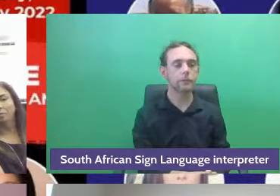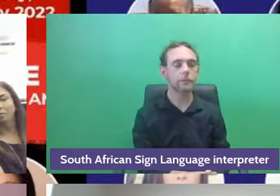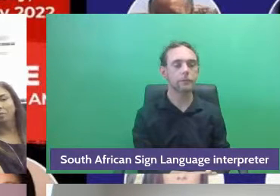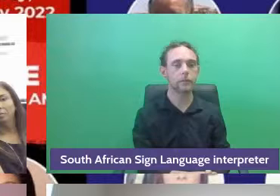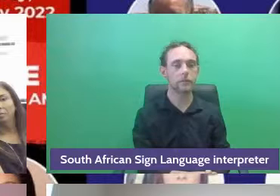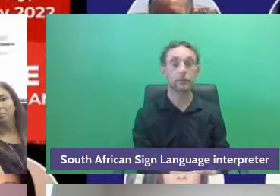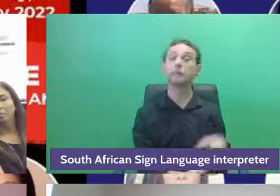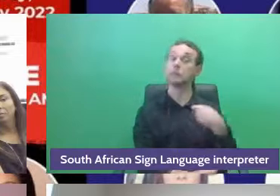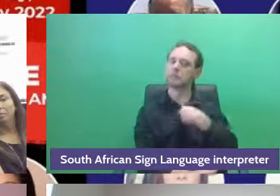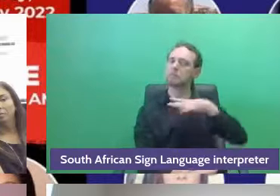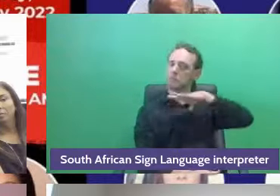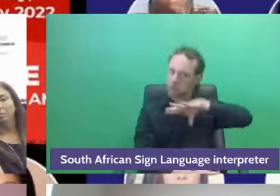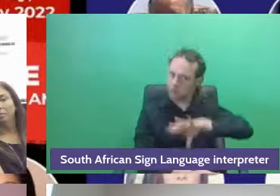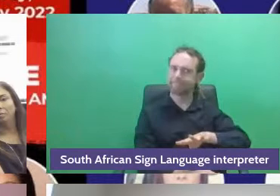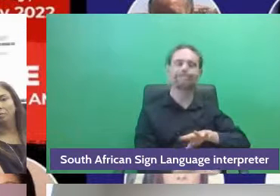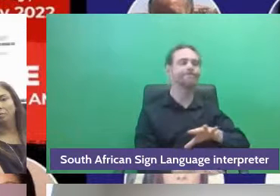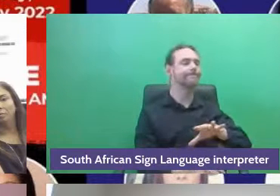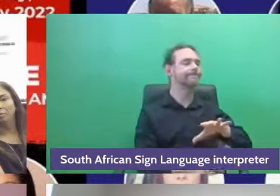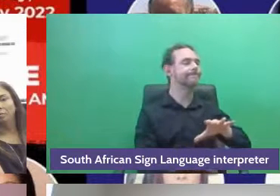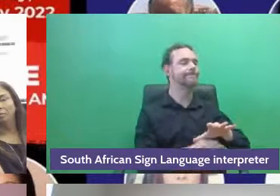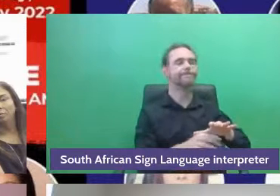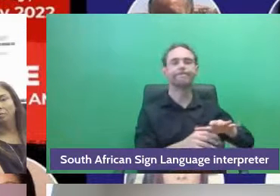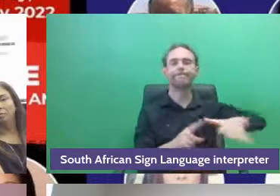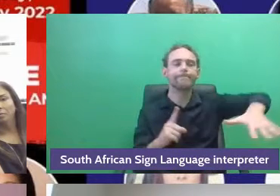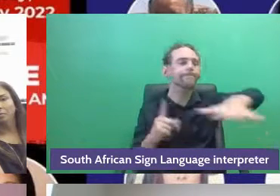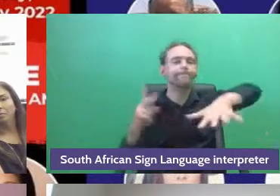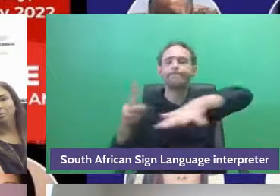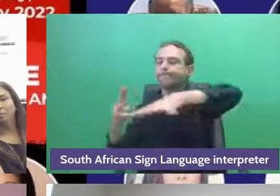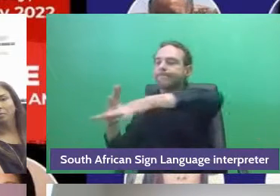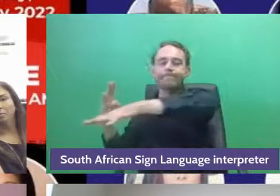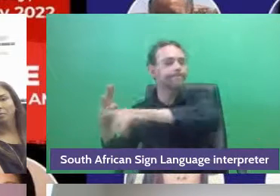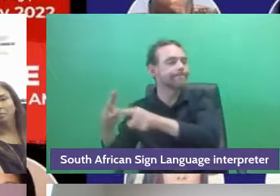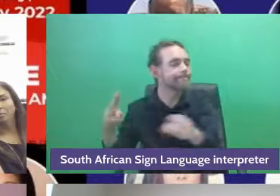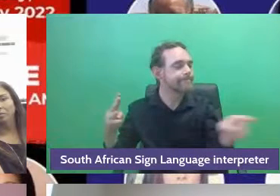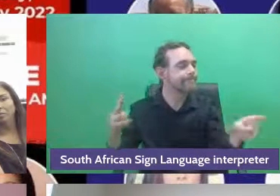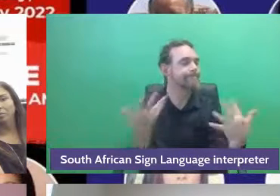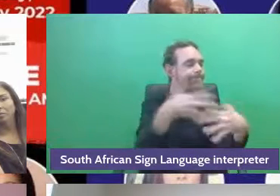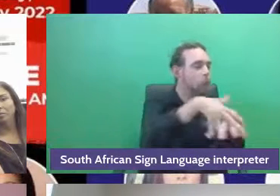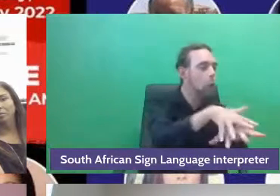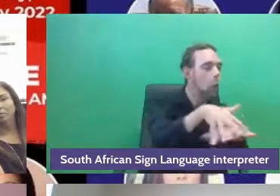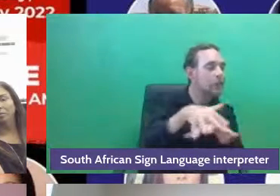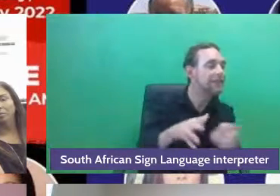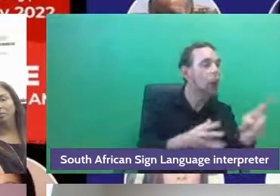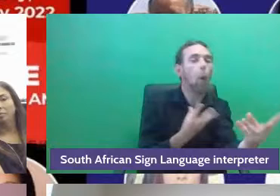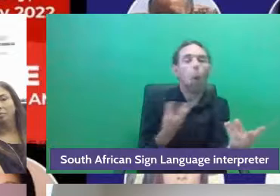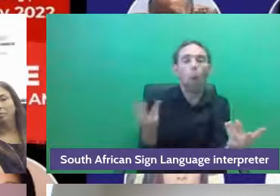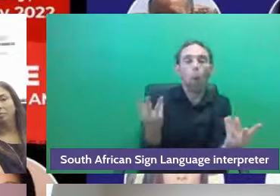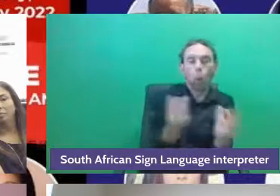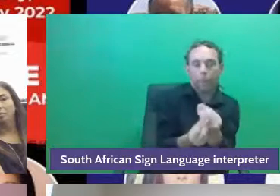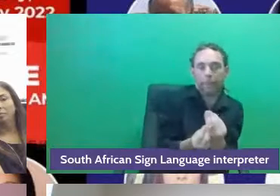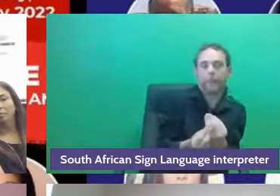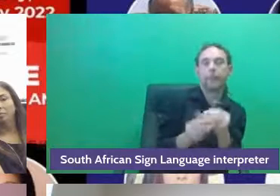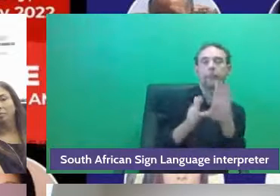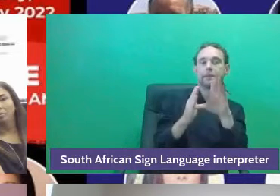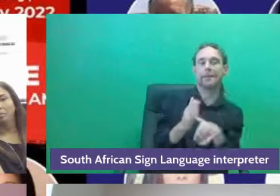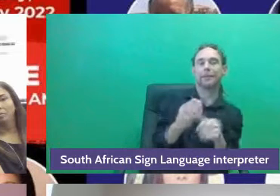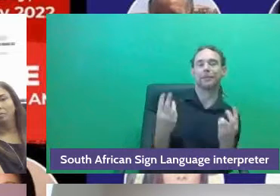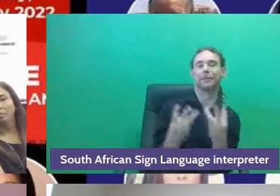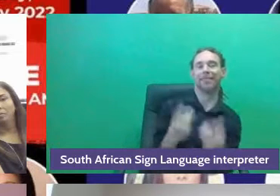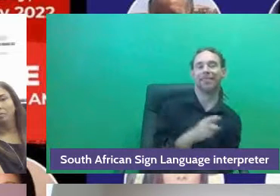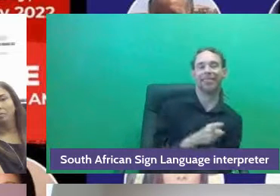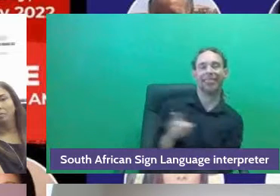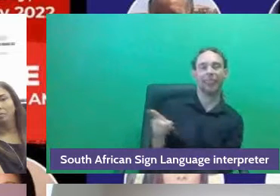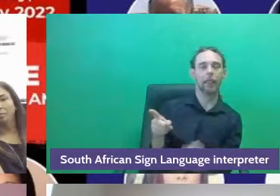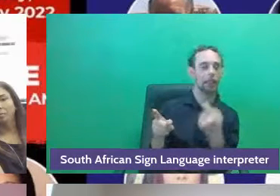spaces, working with both those with disabilities, to sensitize, to educate, and to have